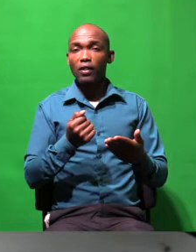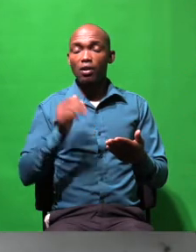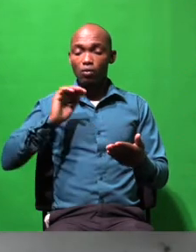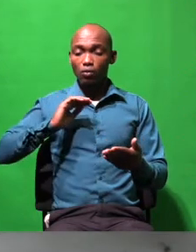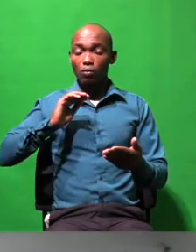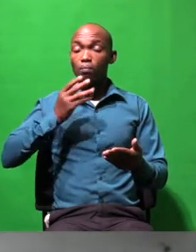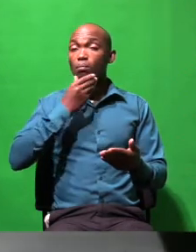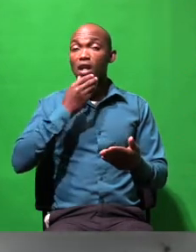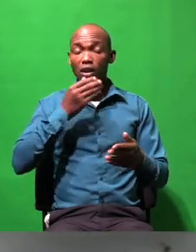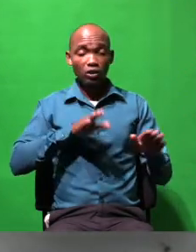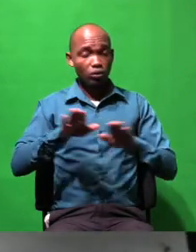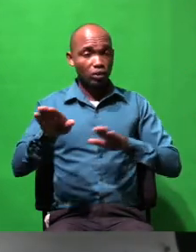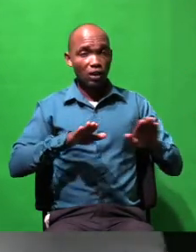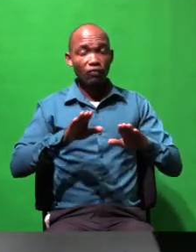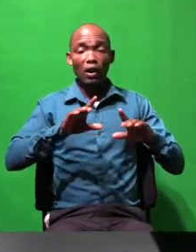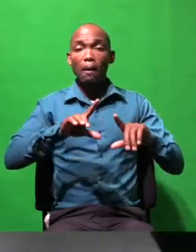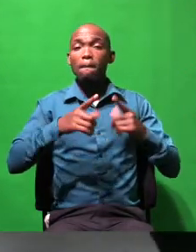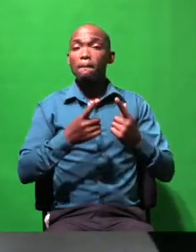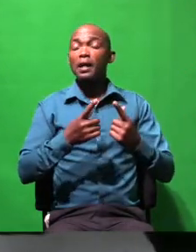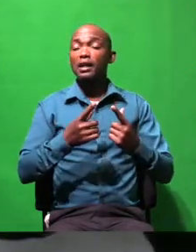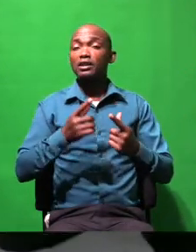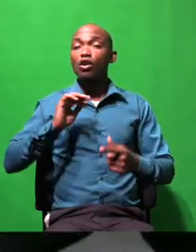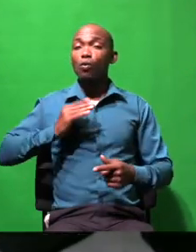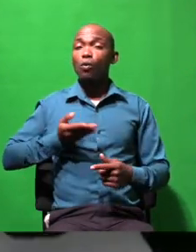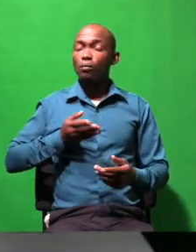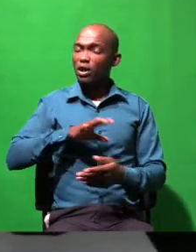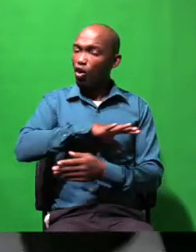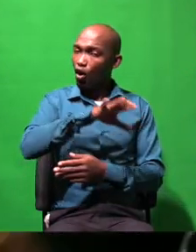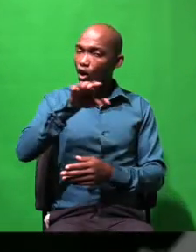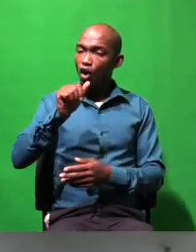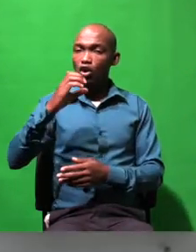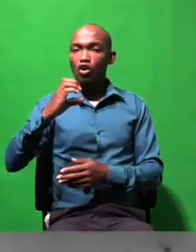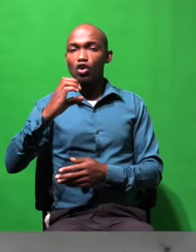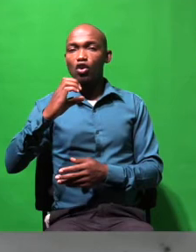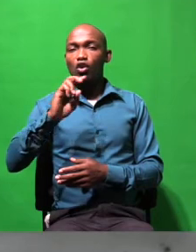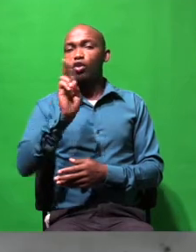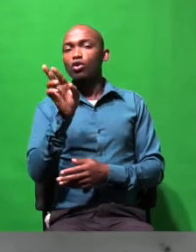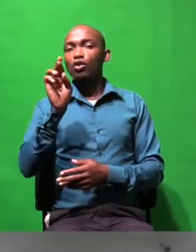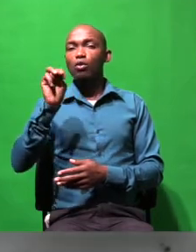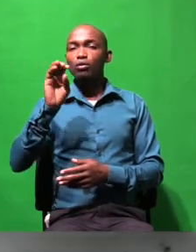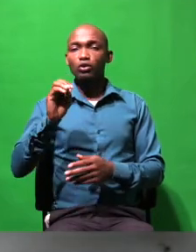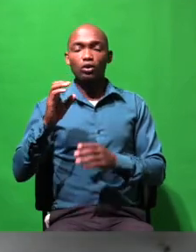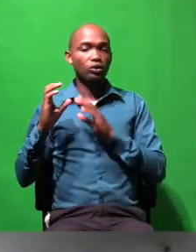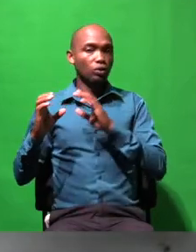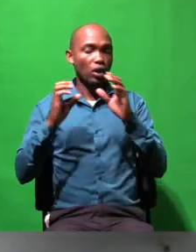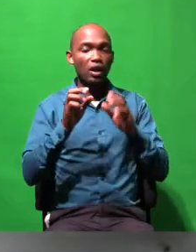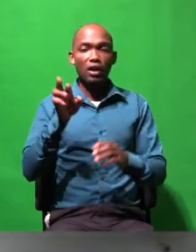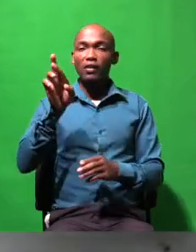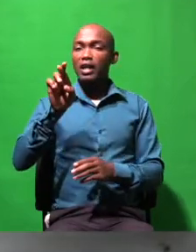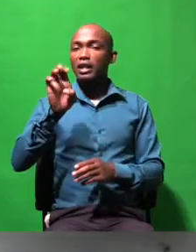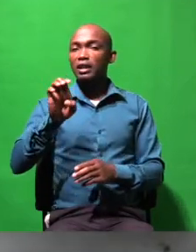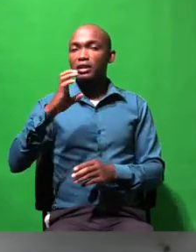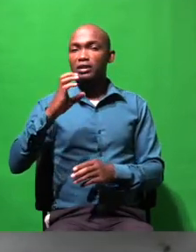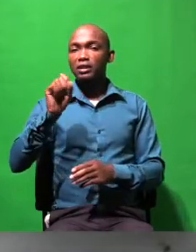it must be all X chromosomes to carry the recessive gene.